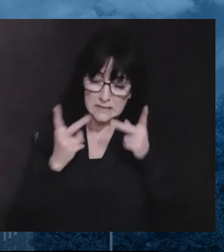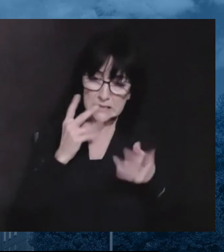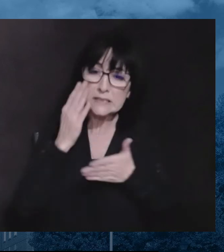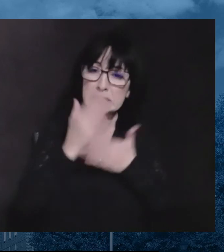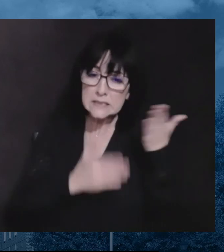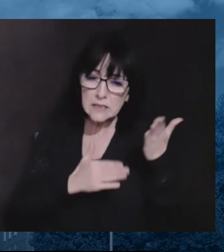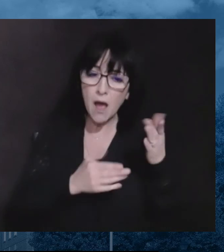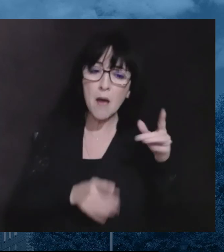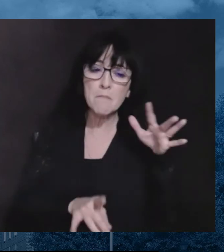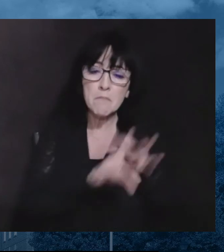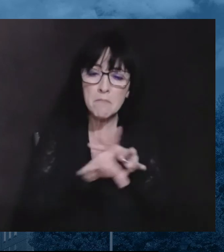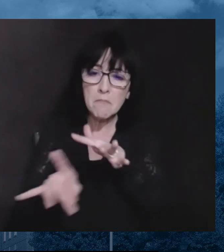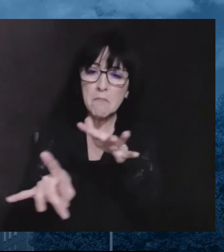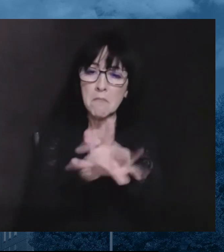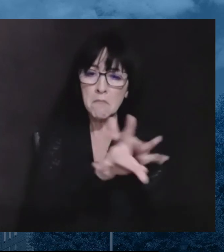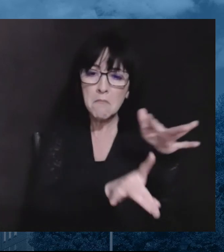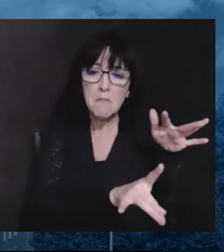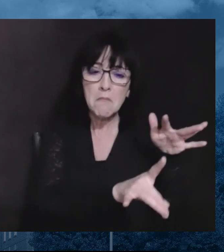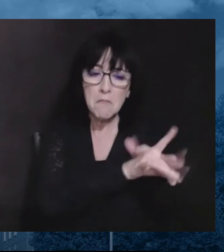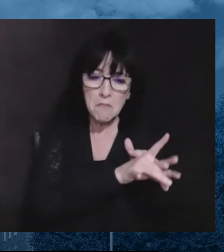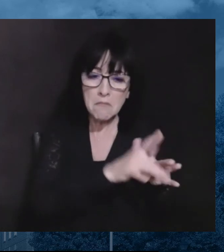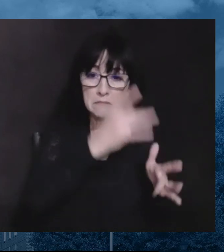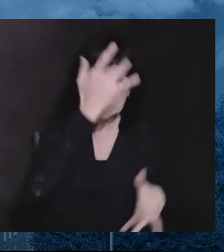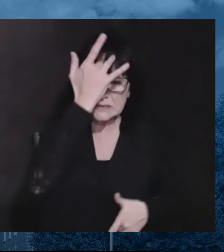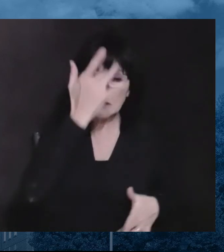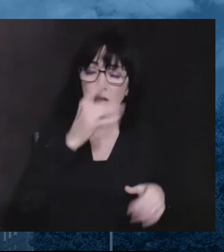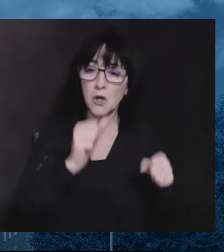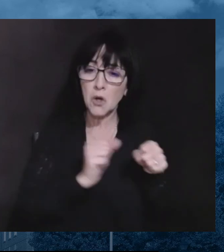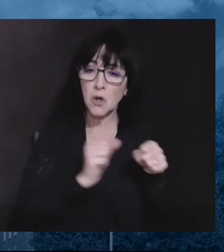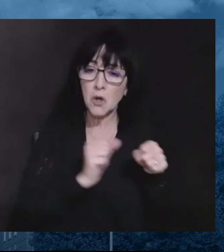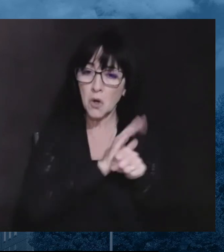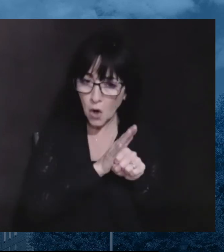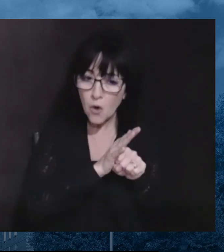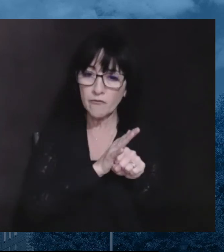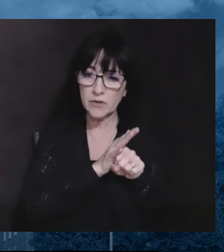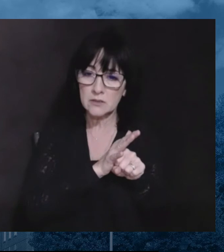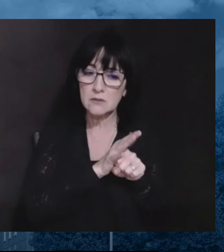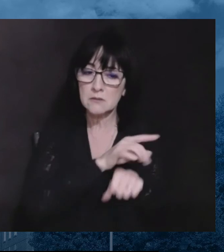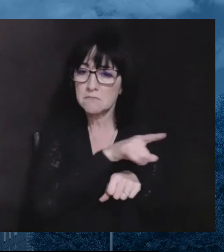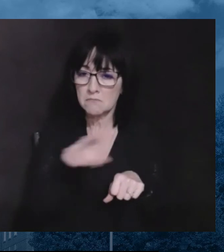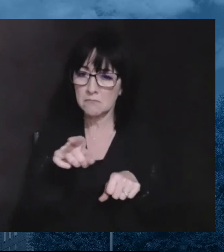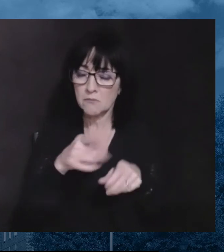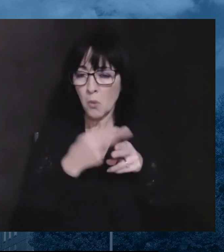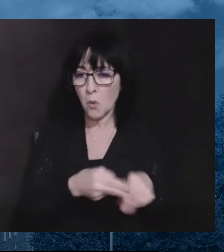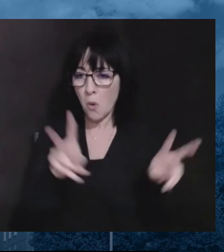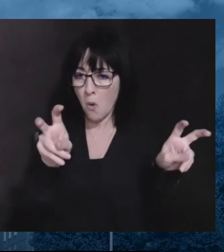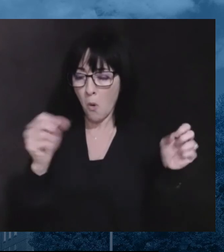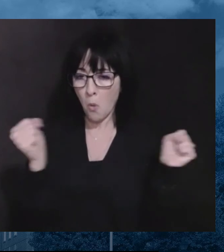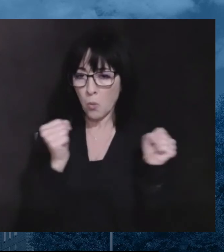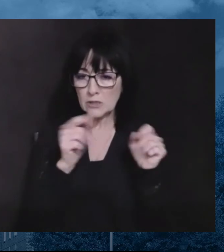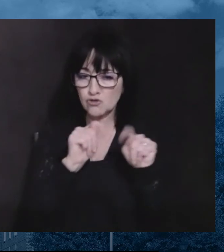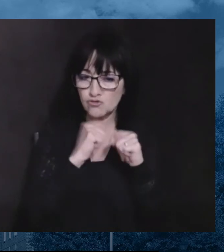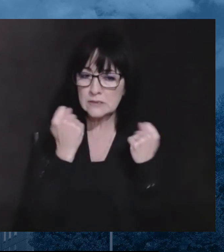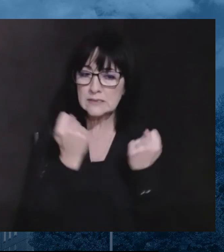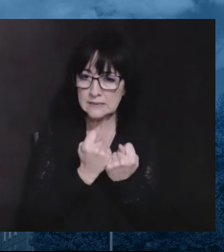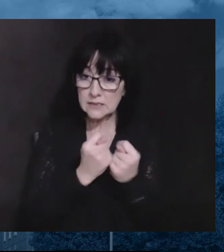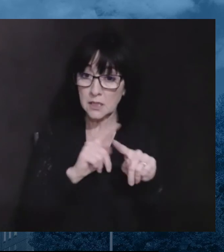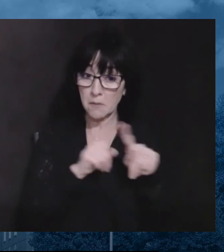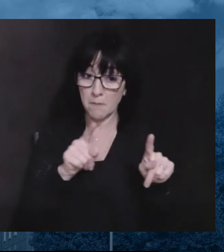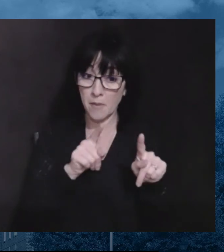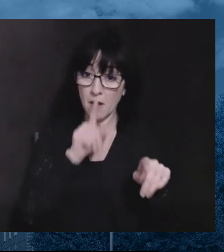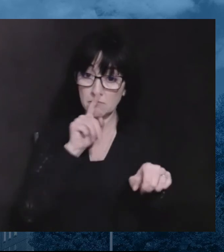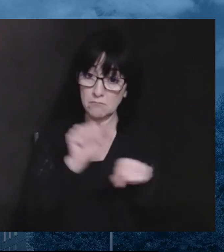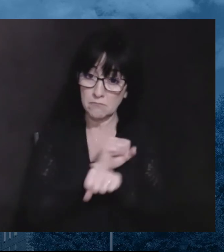have had some outbreaks among some winter teams, and it's just that indoor